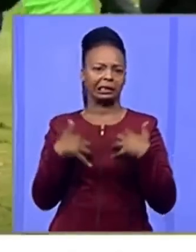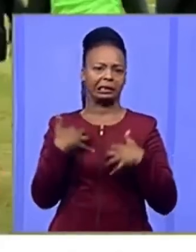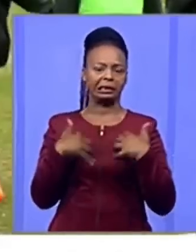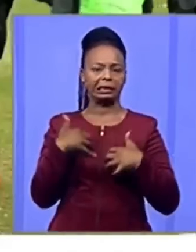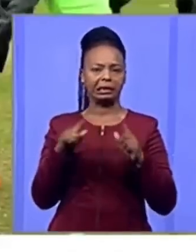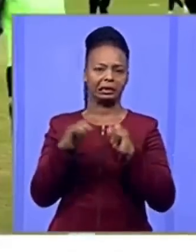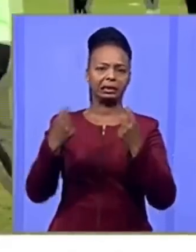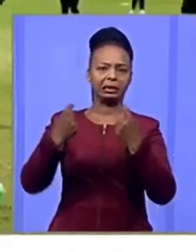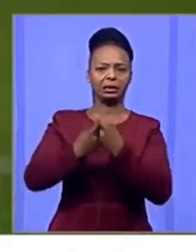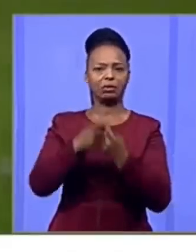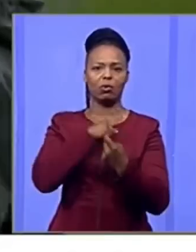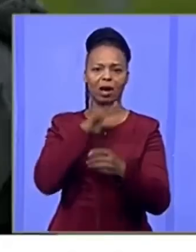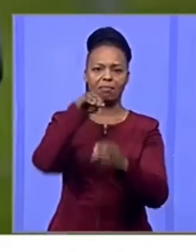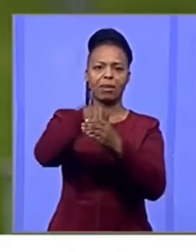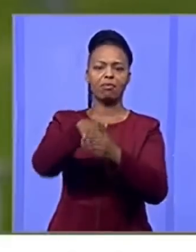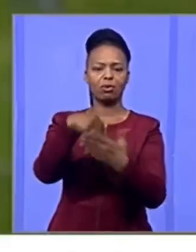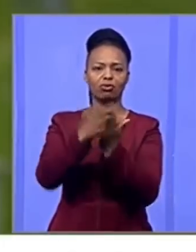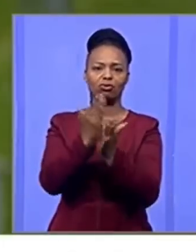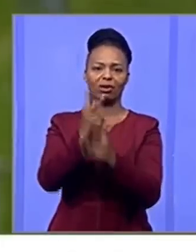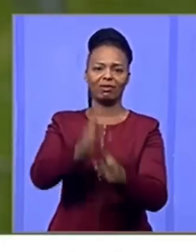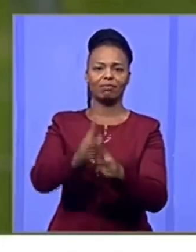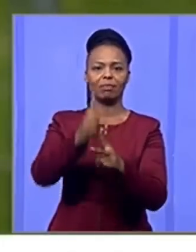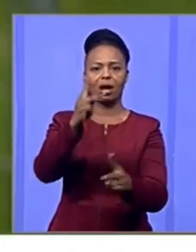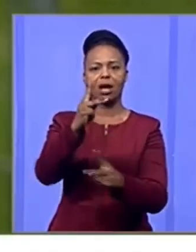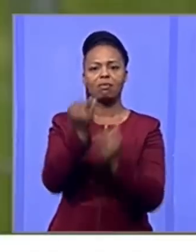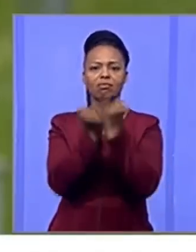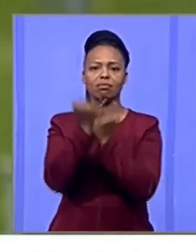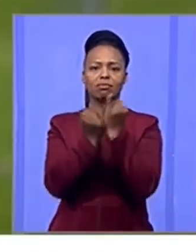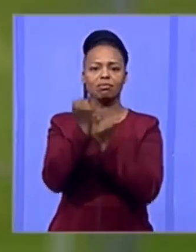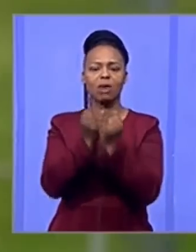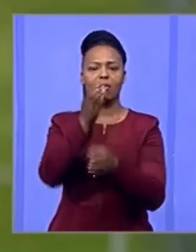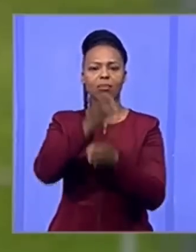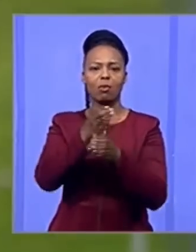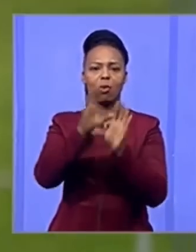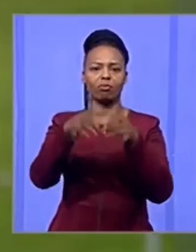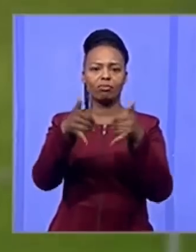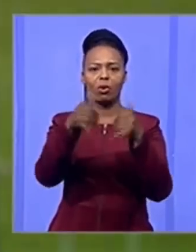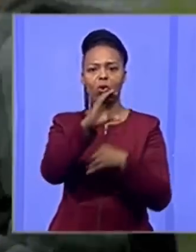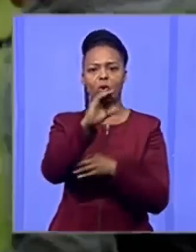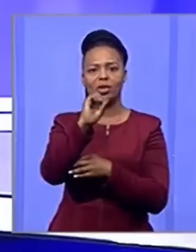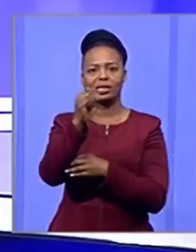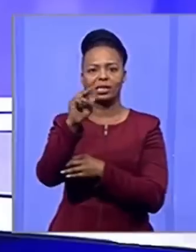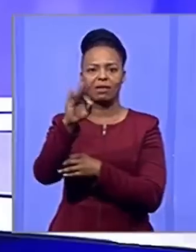ga go felela go seka makgaolakgang a sebjana sa Khosafa.